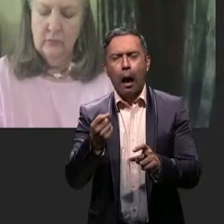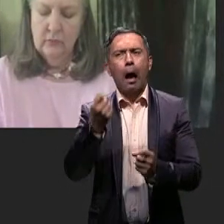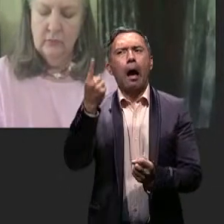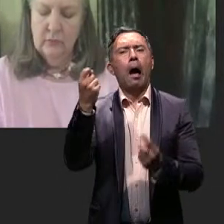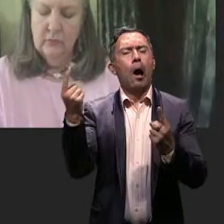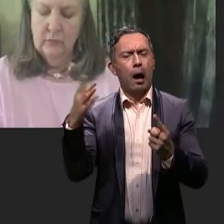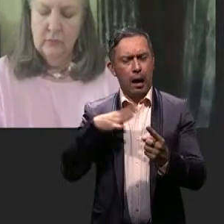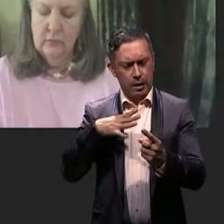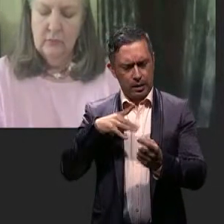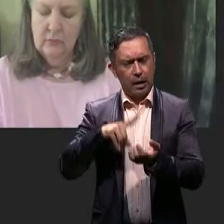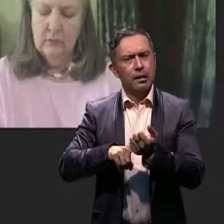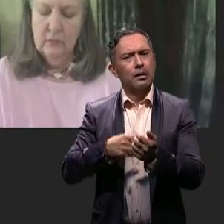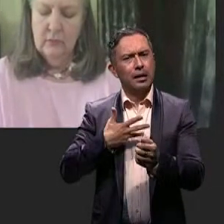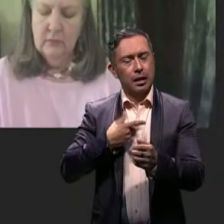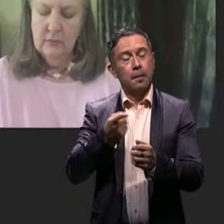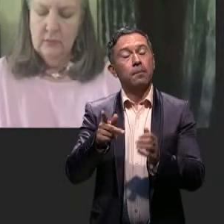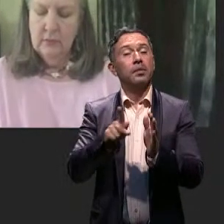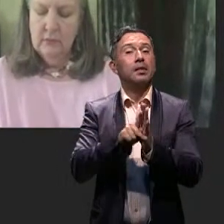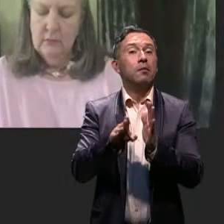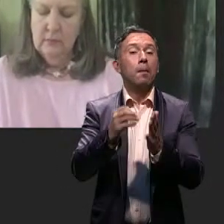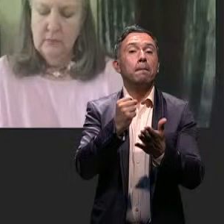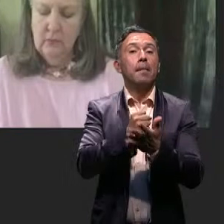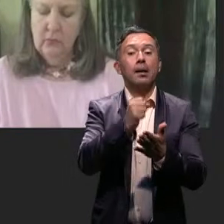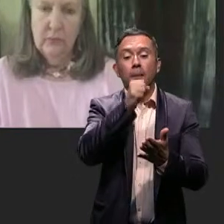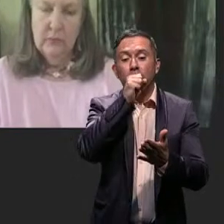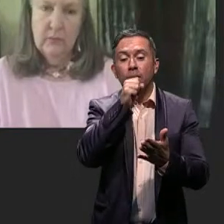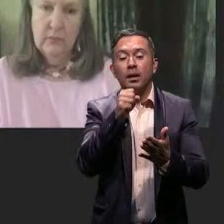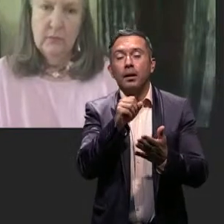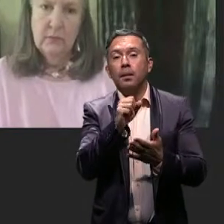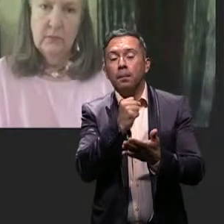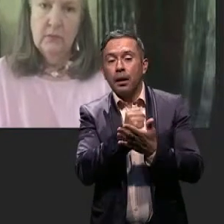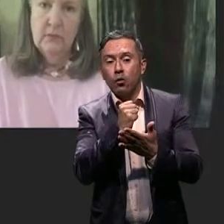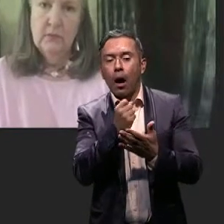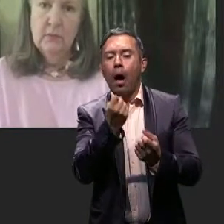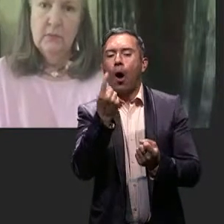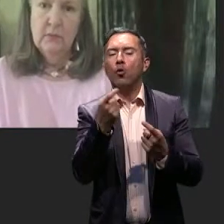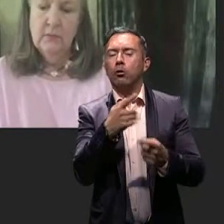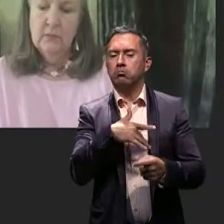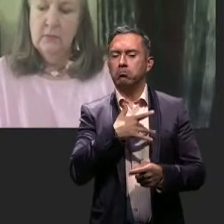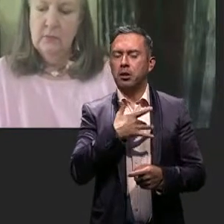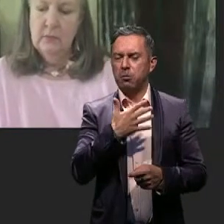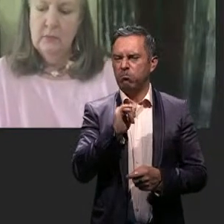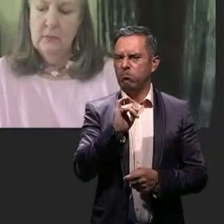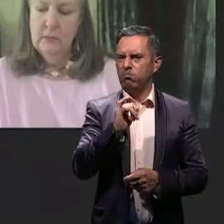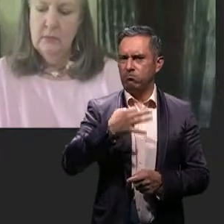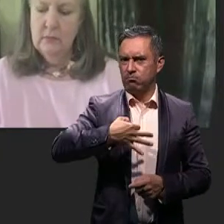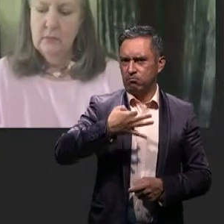are some research that says that depending on the media, they have more or less